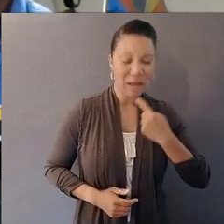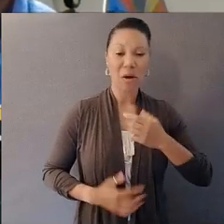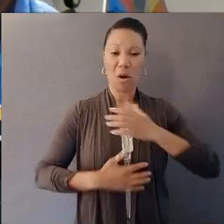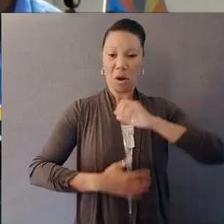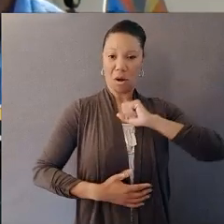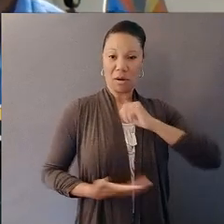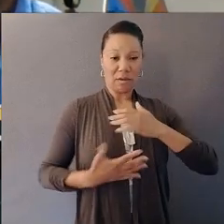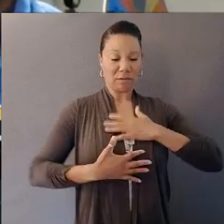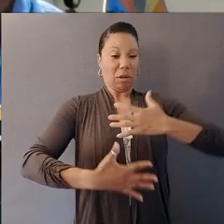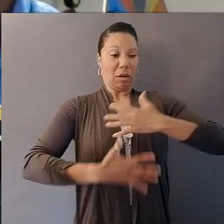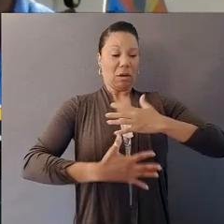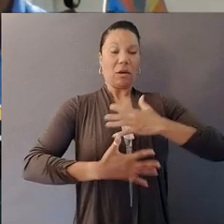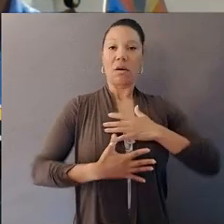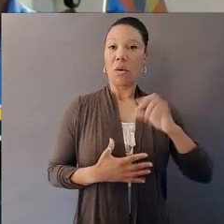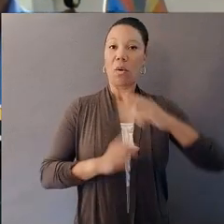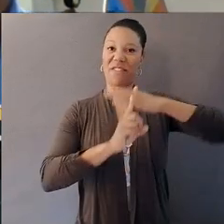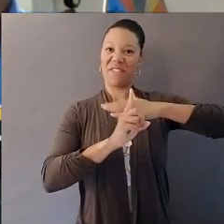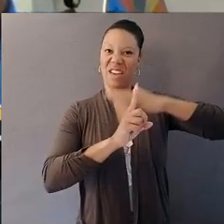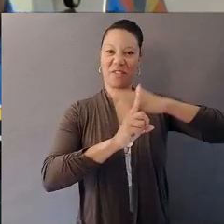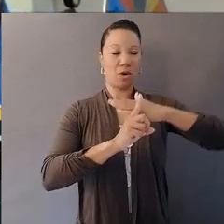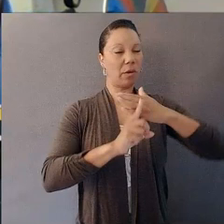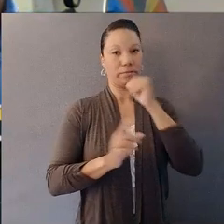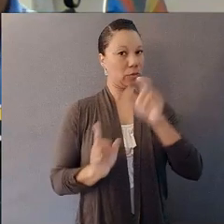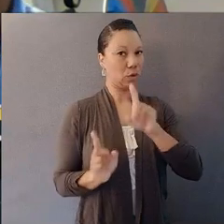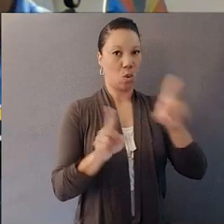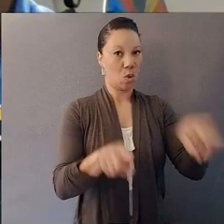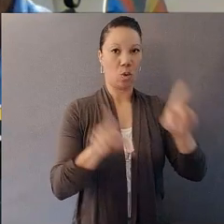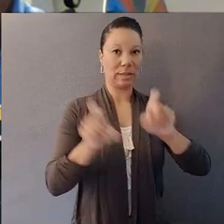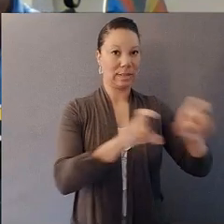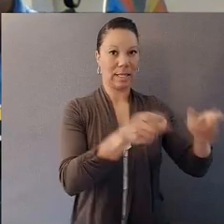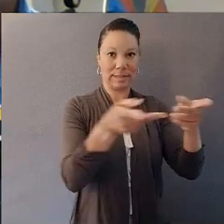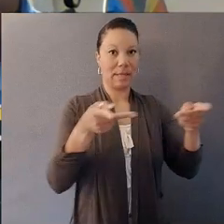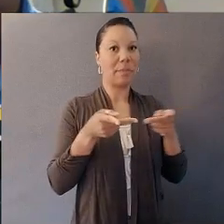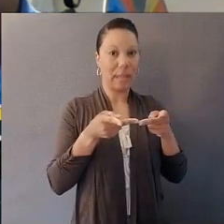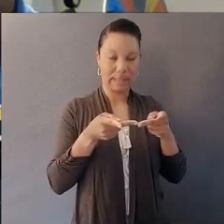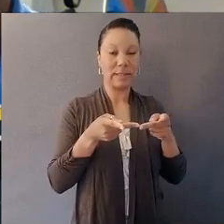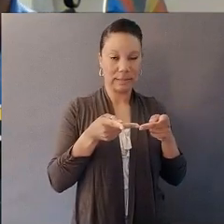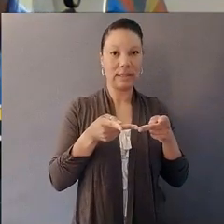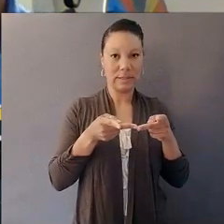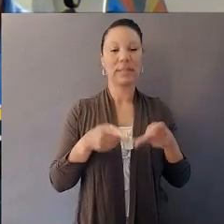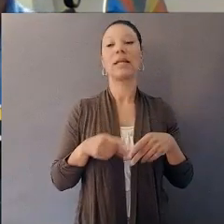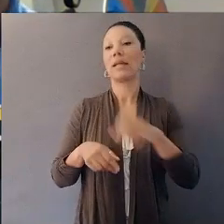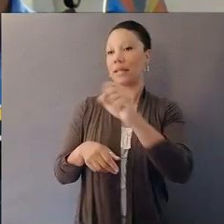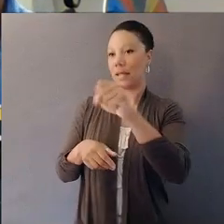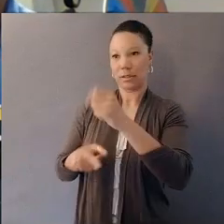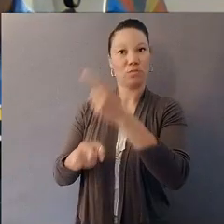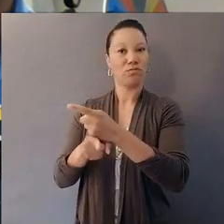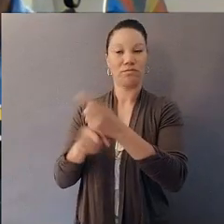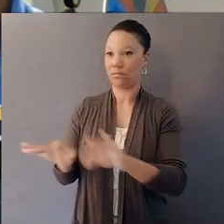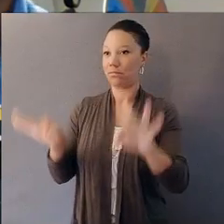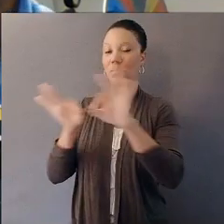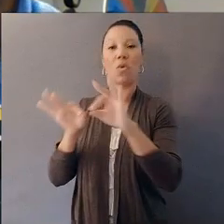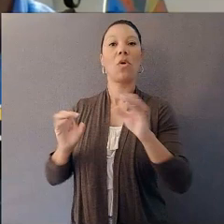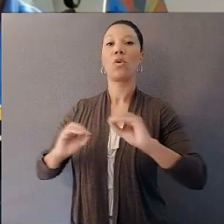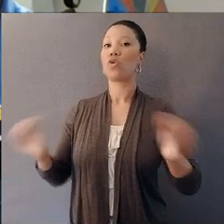symptoms who may need more immediate medical care. And that's another thing we need to point out, that medical care won't be